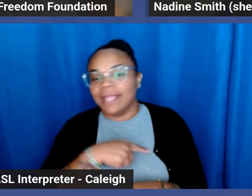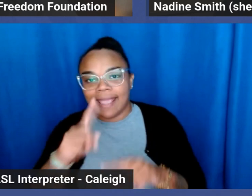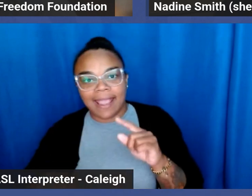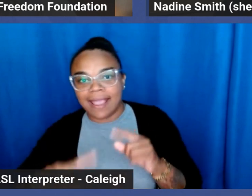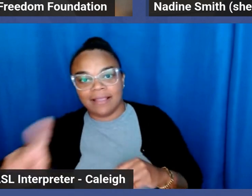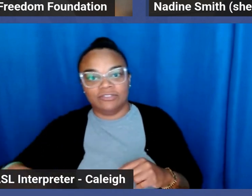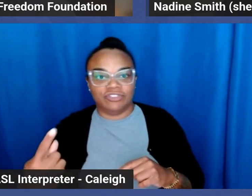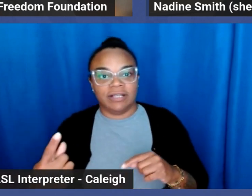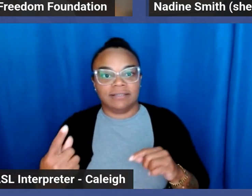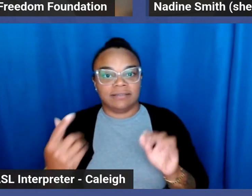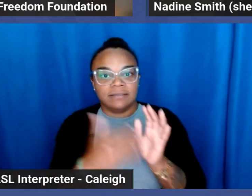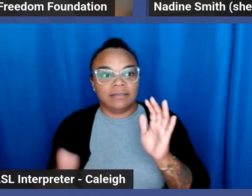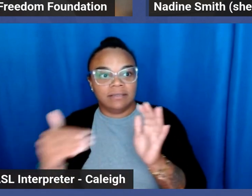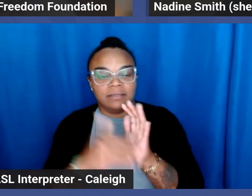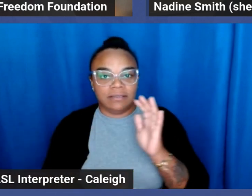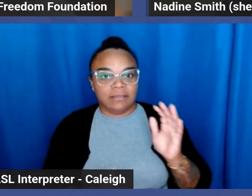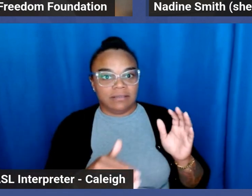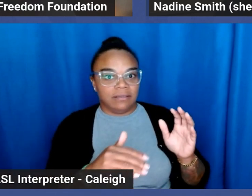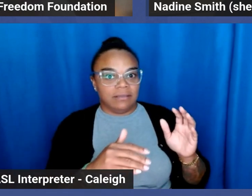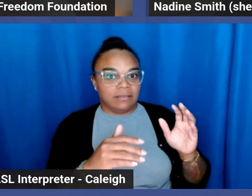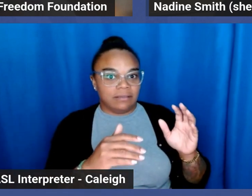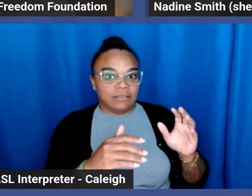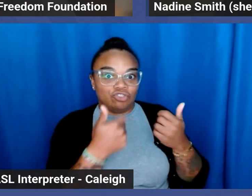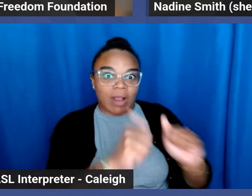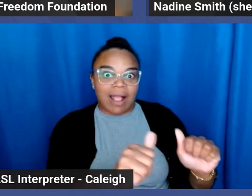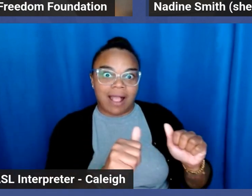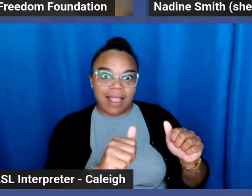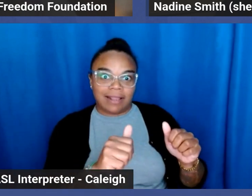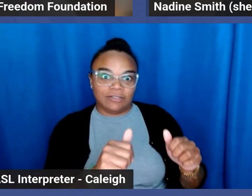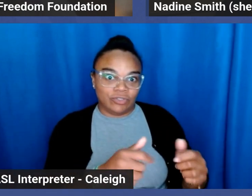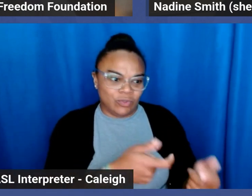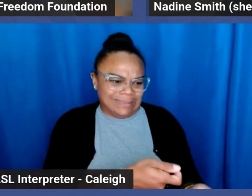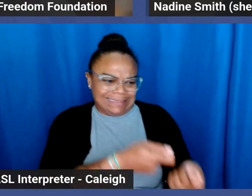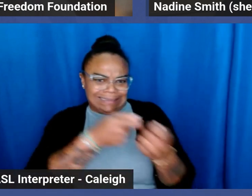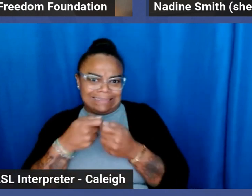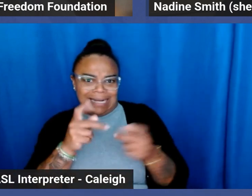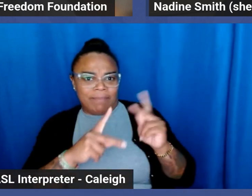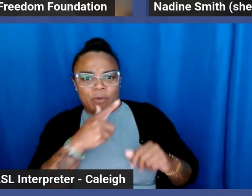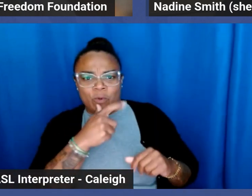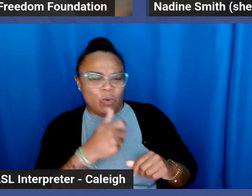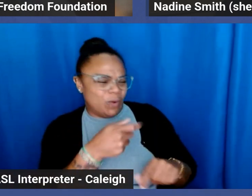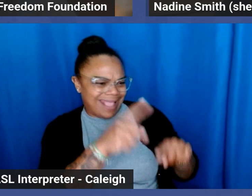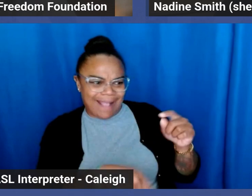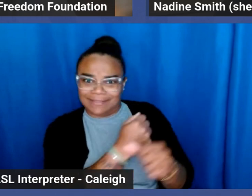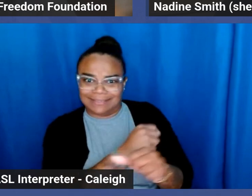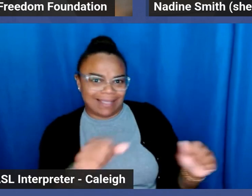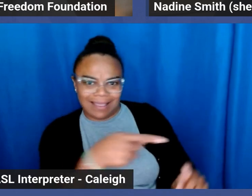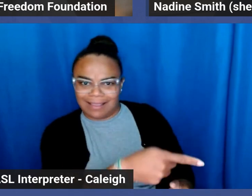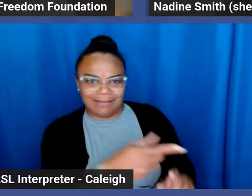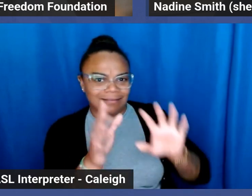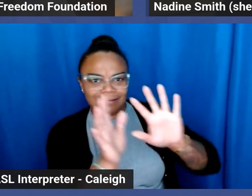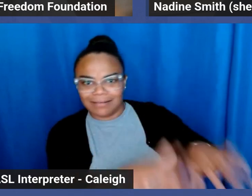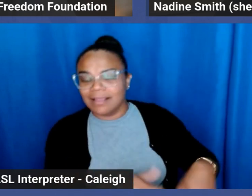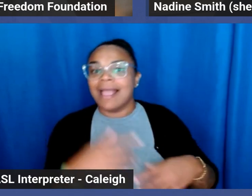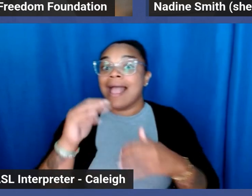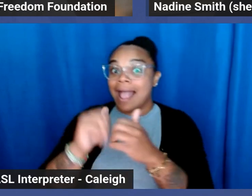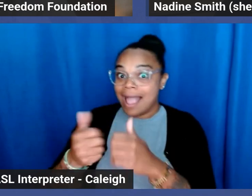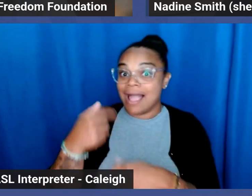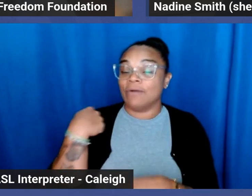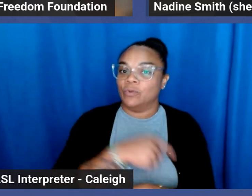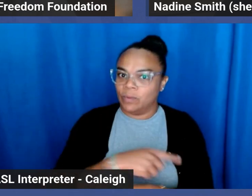wall of people who are unreachable, but how do we continue to leave the light on for people